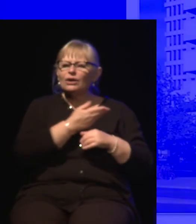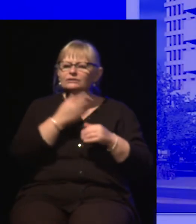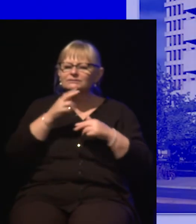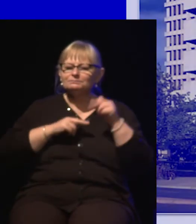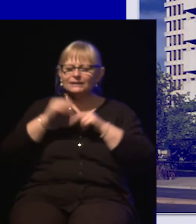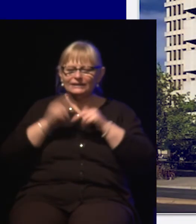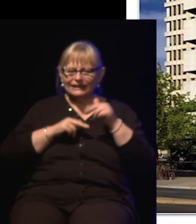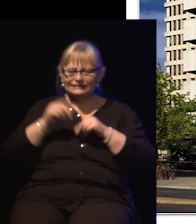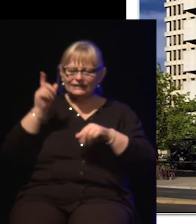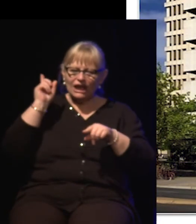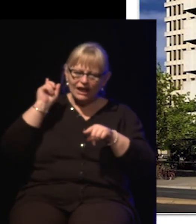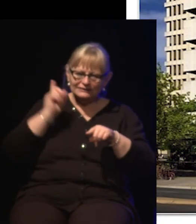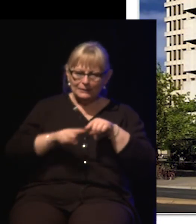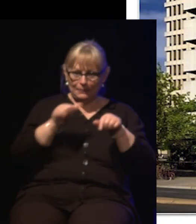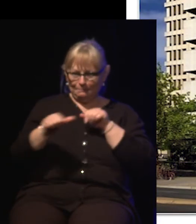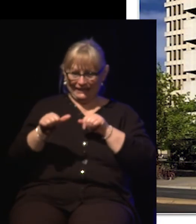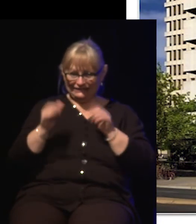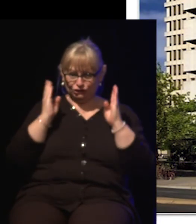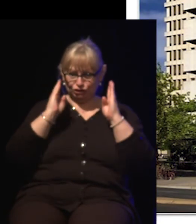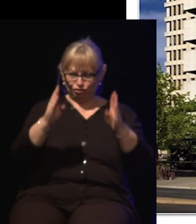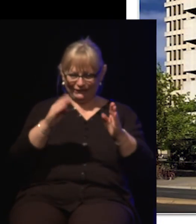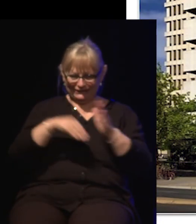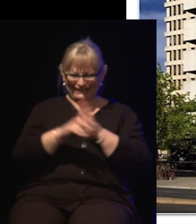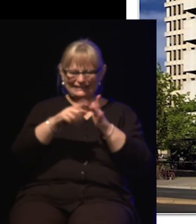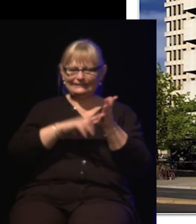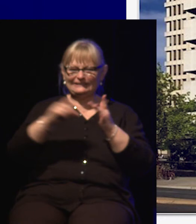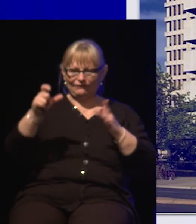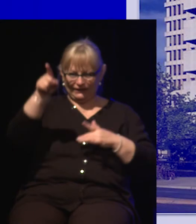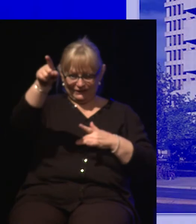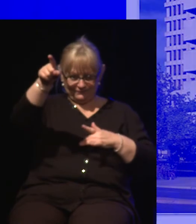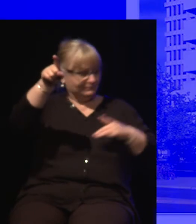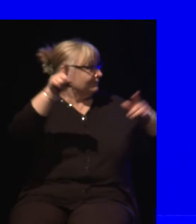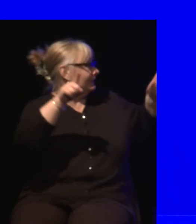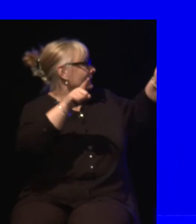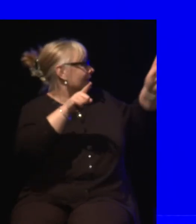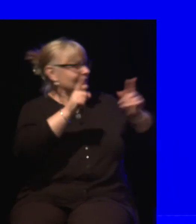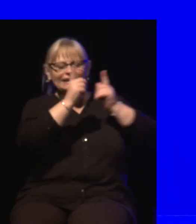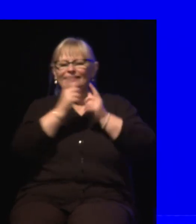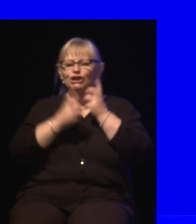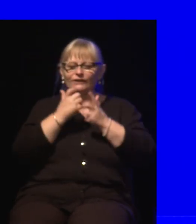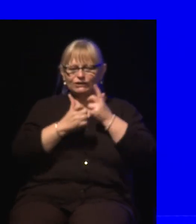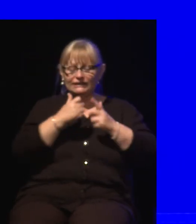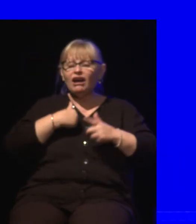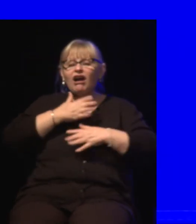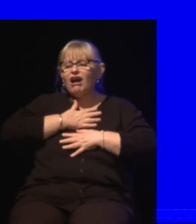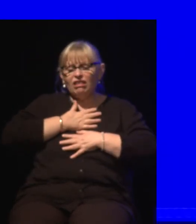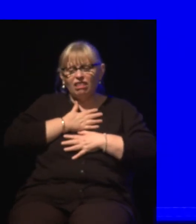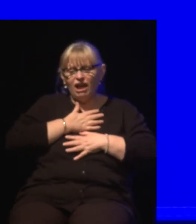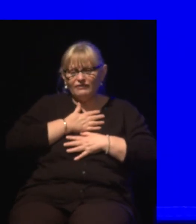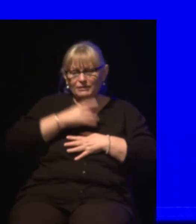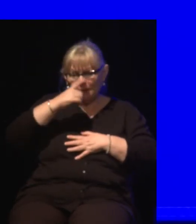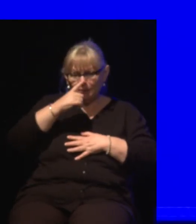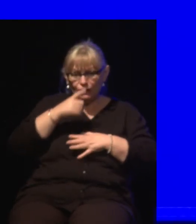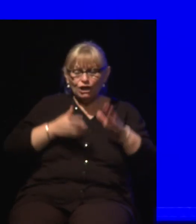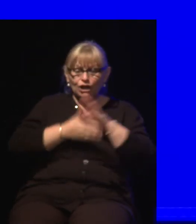here are probably the most intact street in Civic, over on West Civic on University. I love them, but I know people that